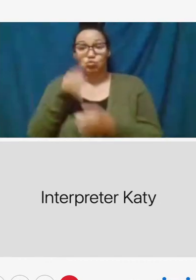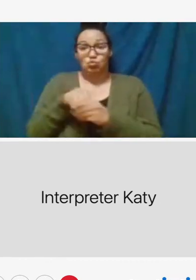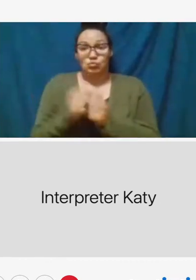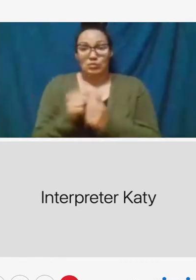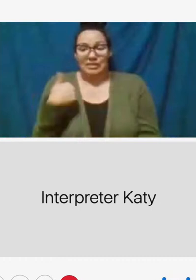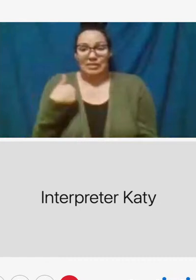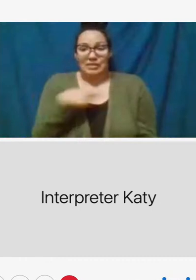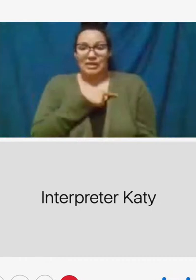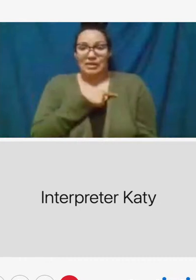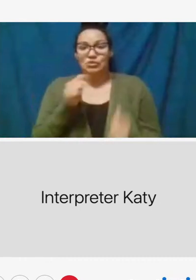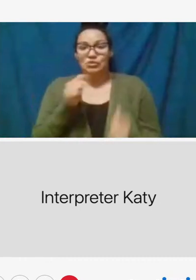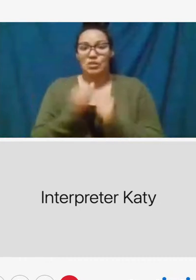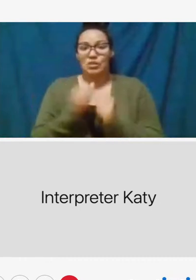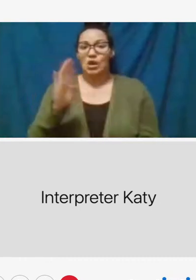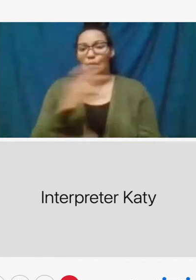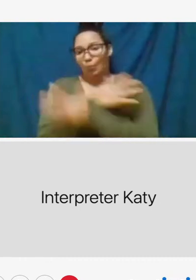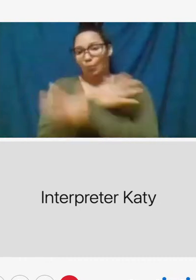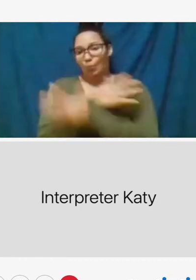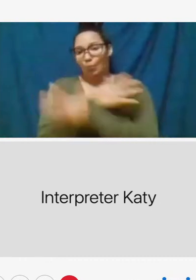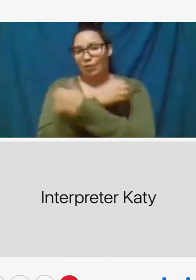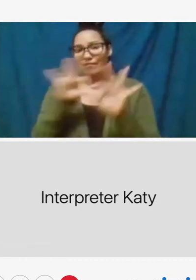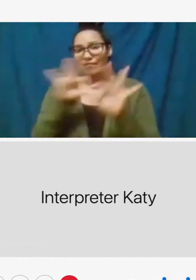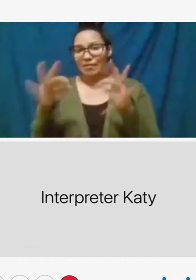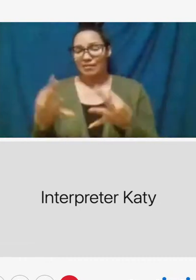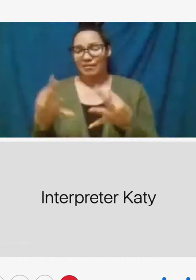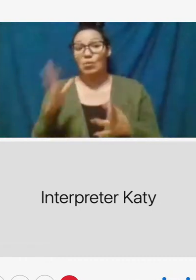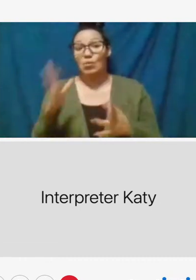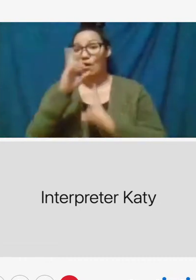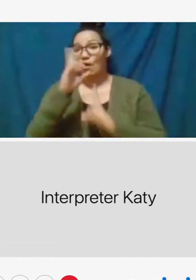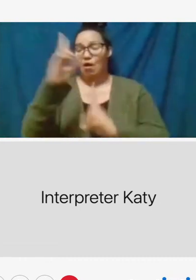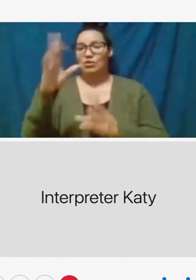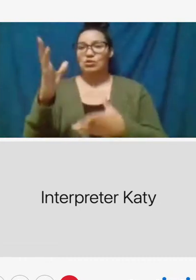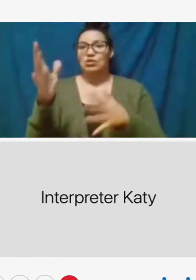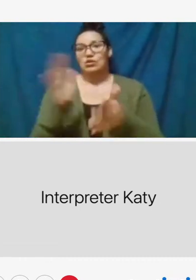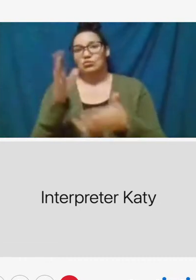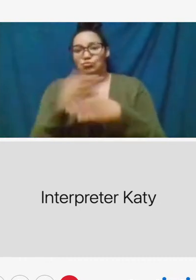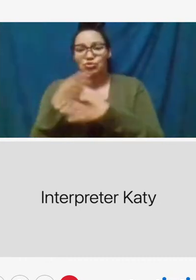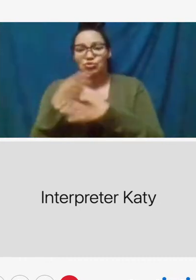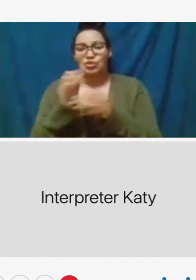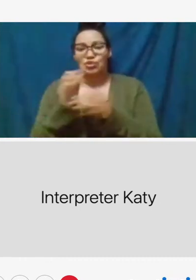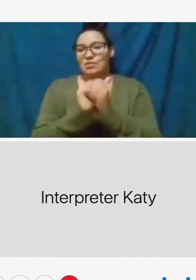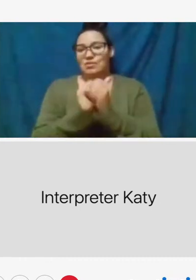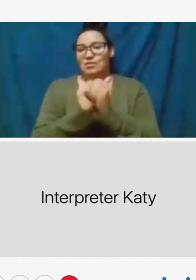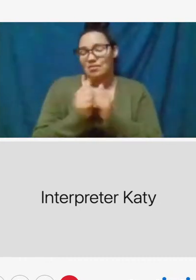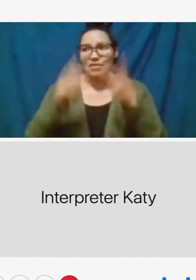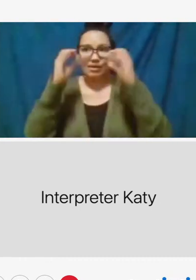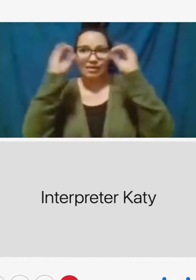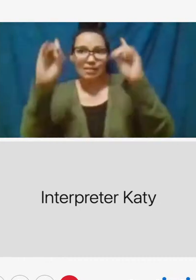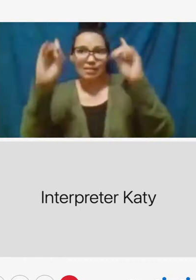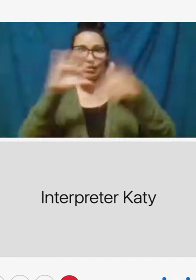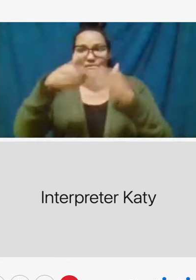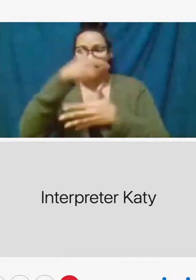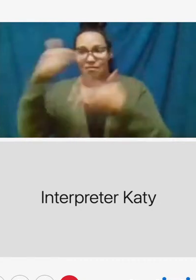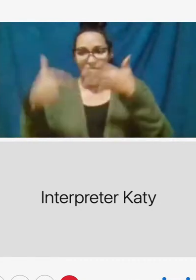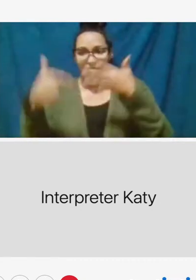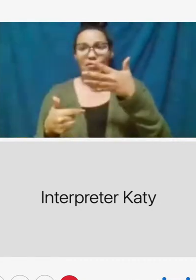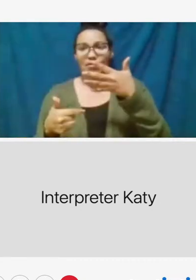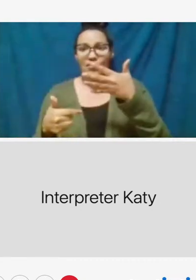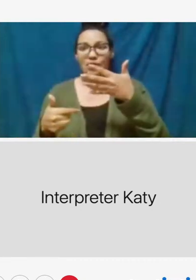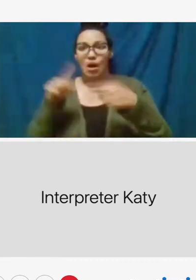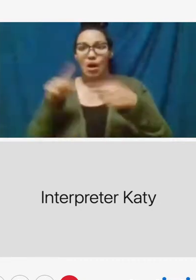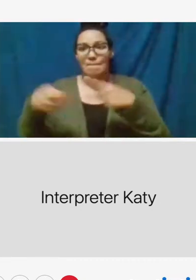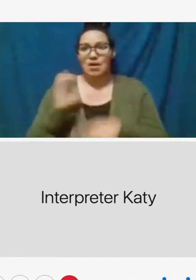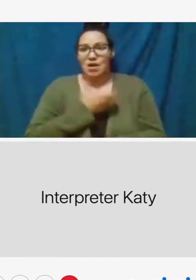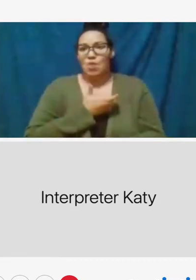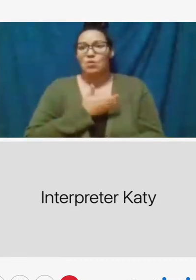family we're honored to share about academics Athletics and activities information for our Brewing country since our last visit